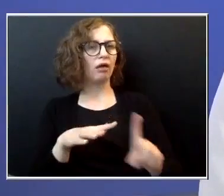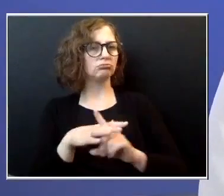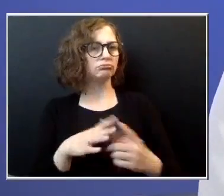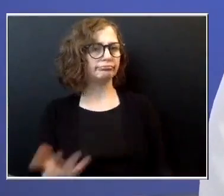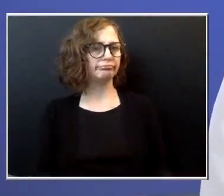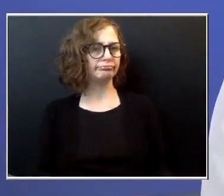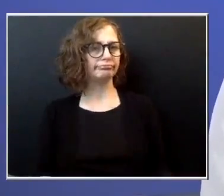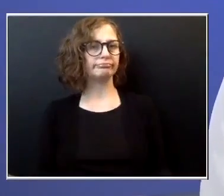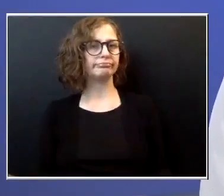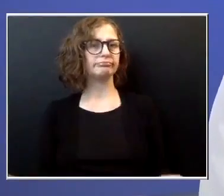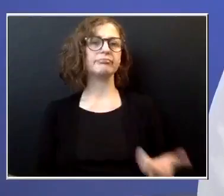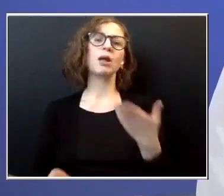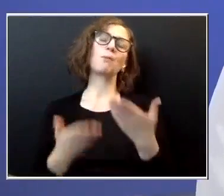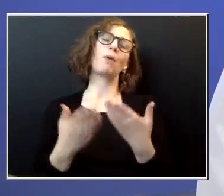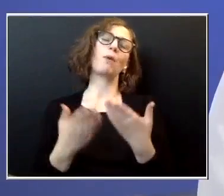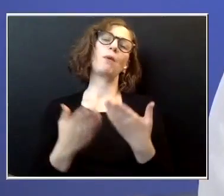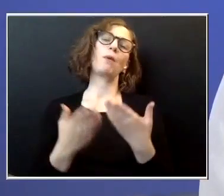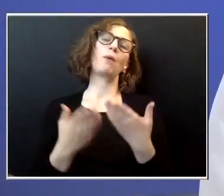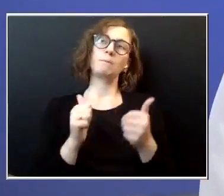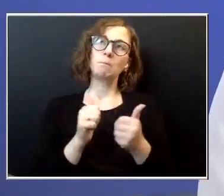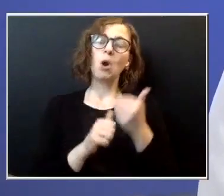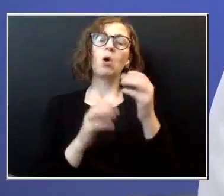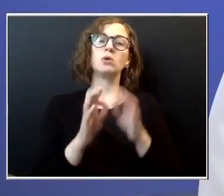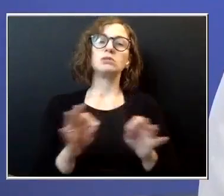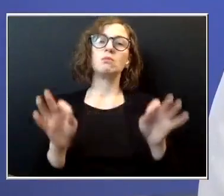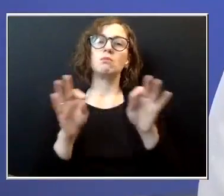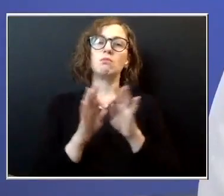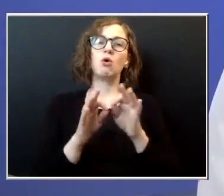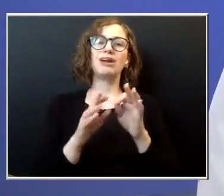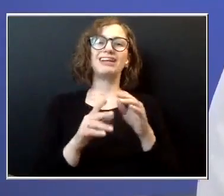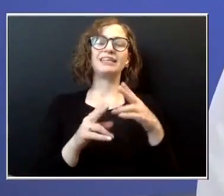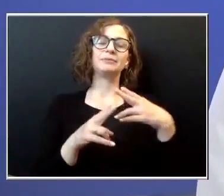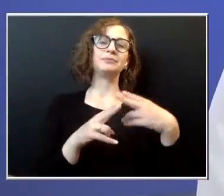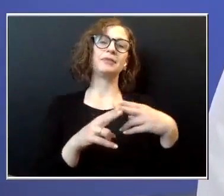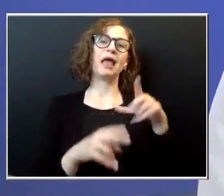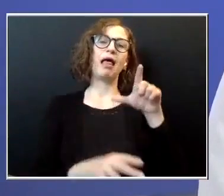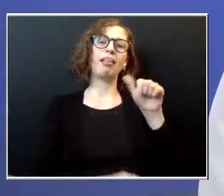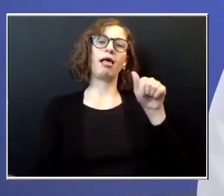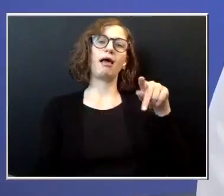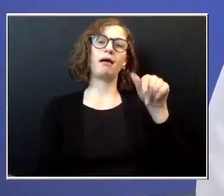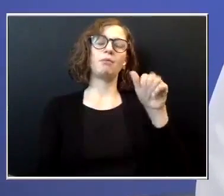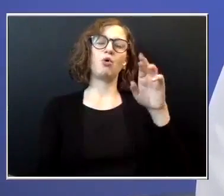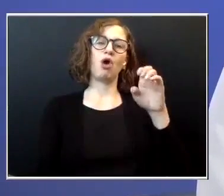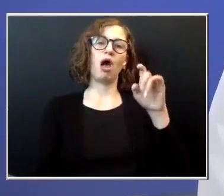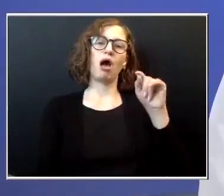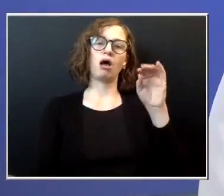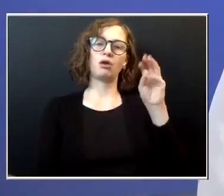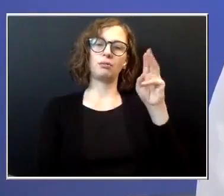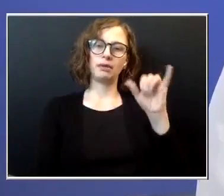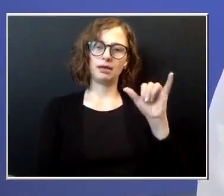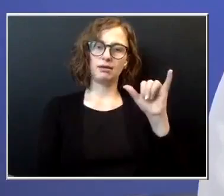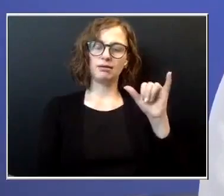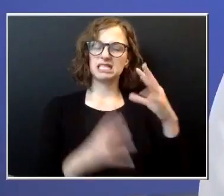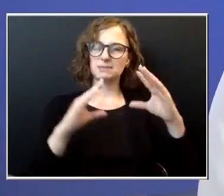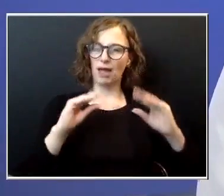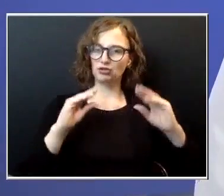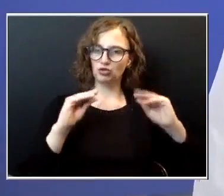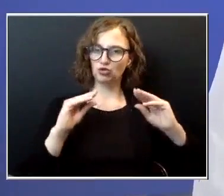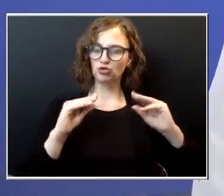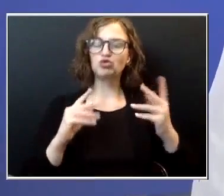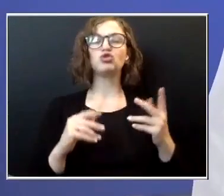Probably one of our most important sponges is a laparotomy sponge. Correct. And we use that during the surgery